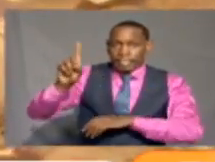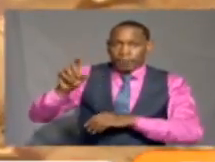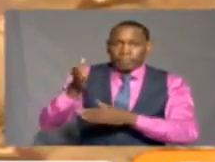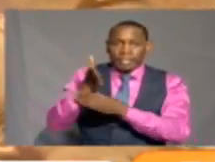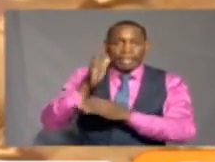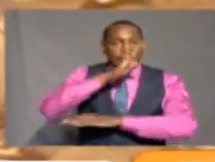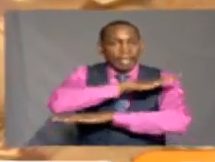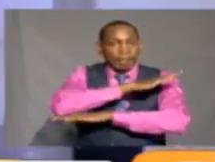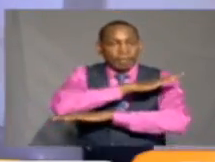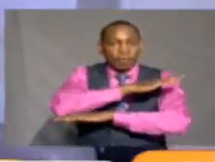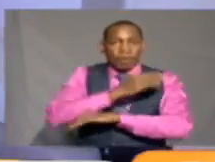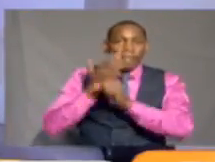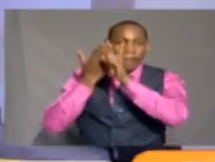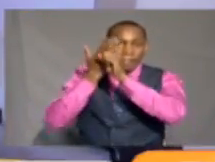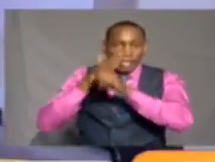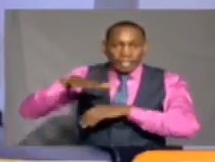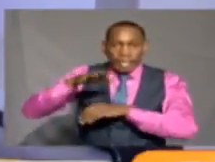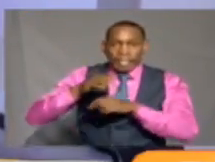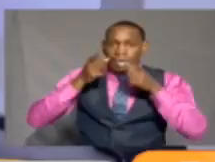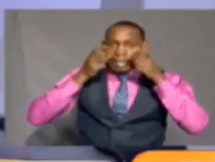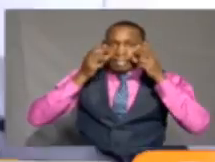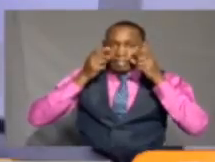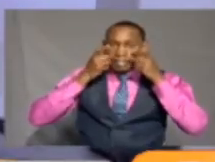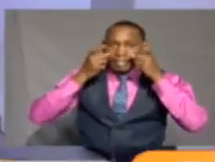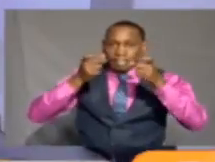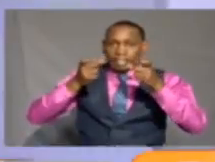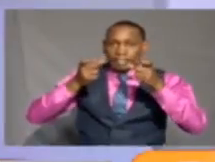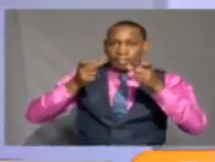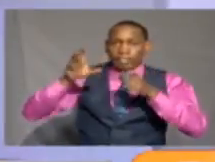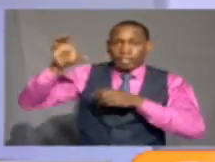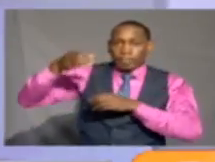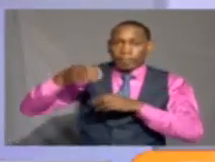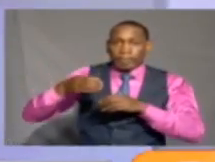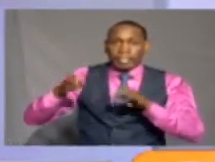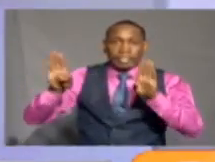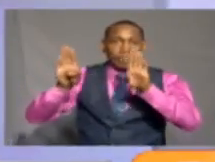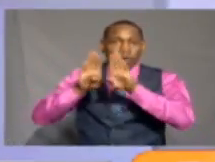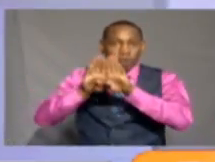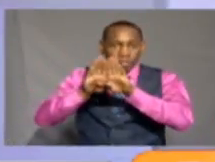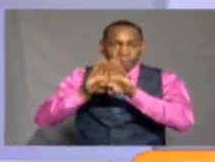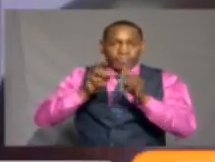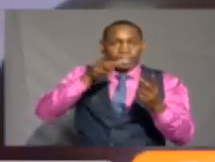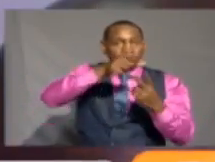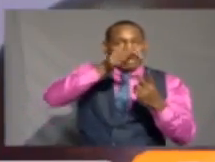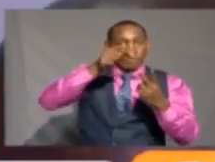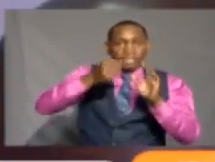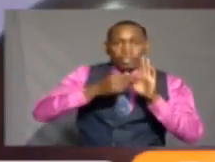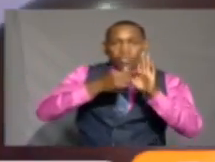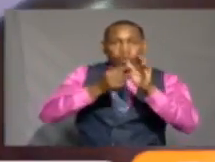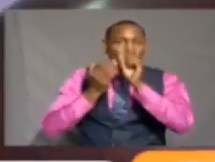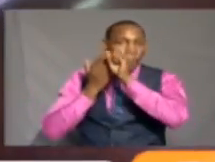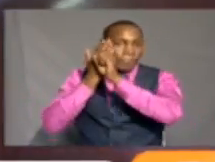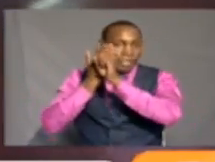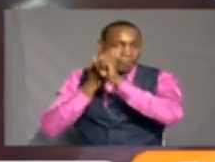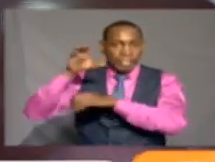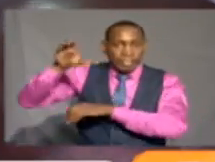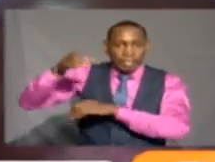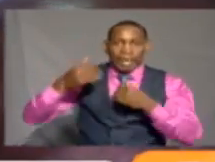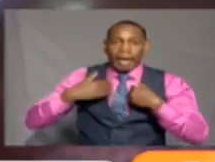Thursday afternoon saw the meat section of Tusky supermarket along Kenyatta Avenue shut down. Samples indicated the meat in the supermarket